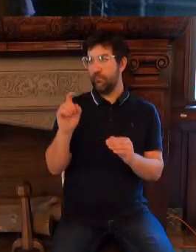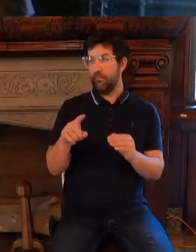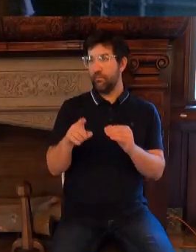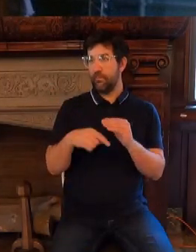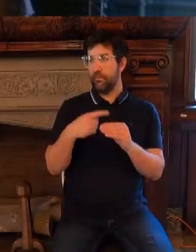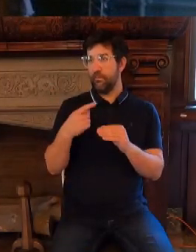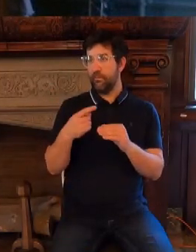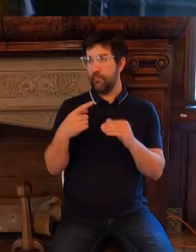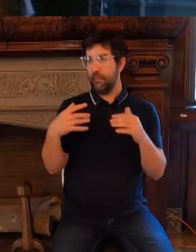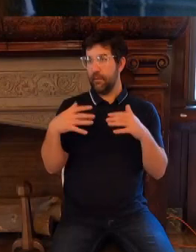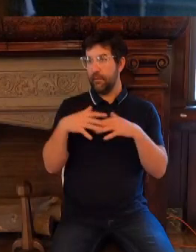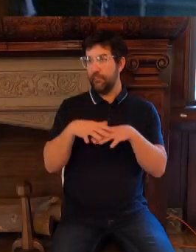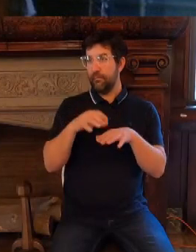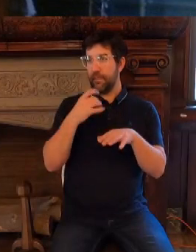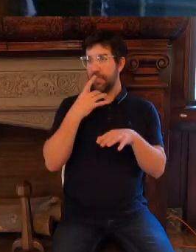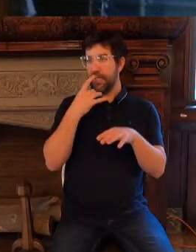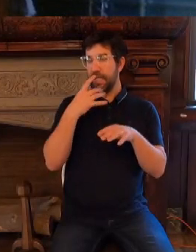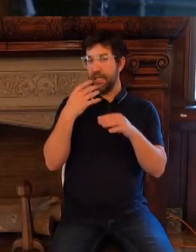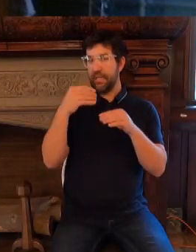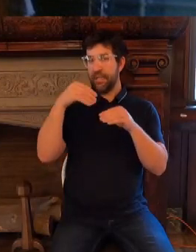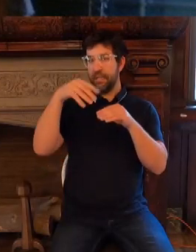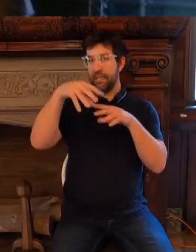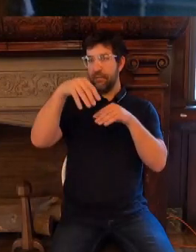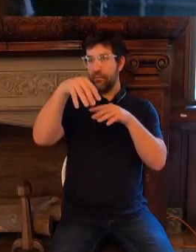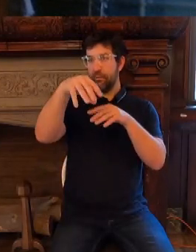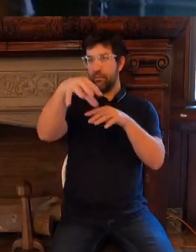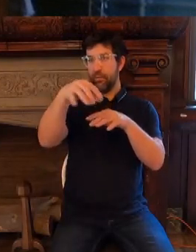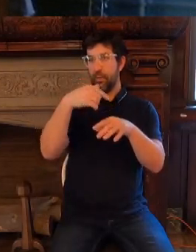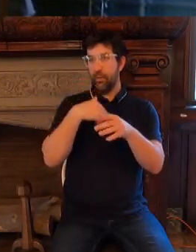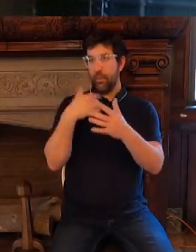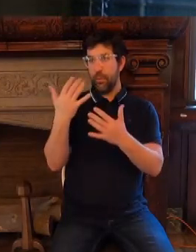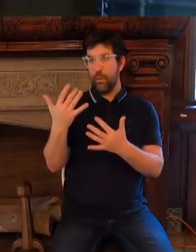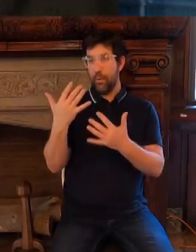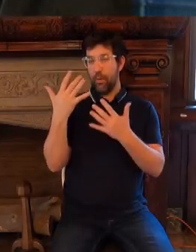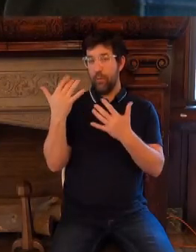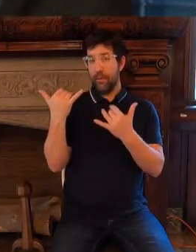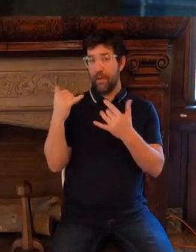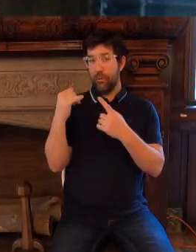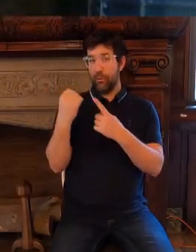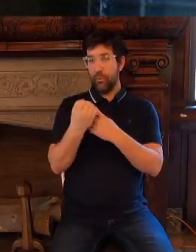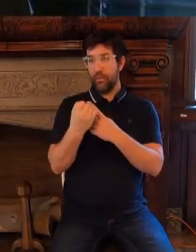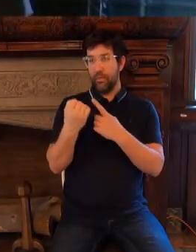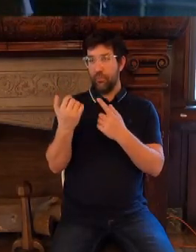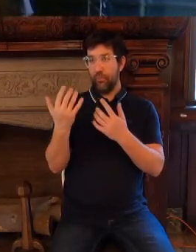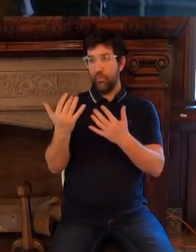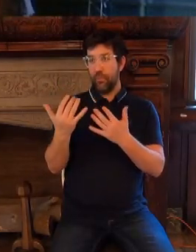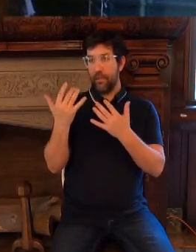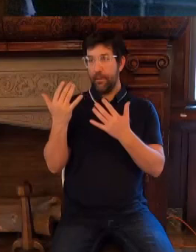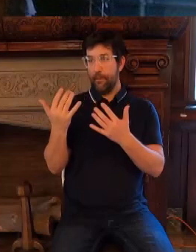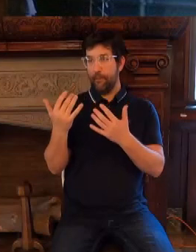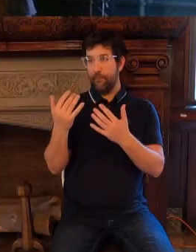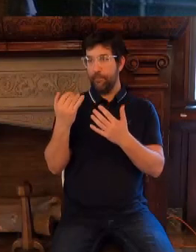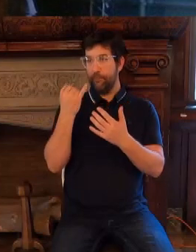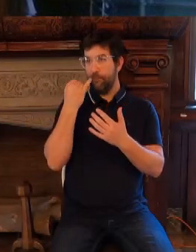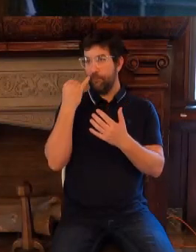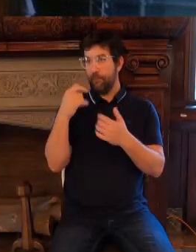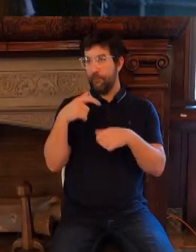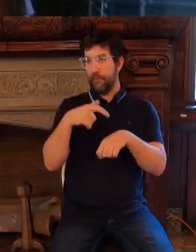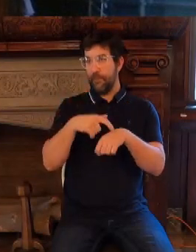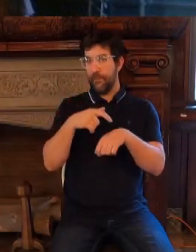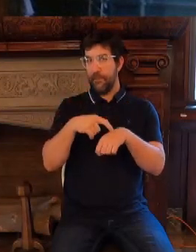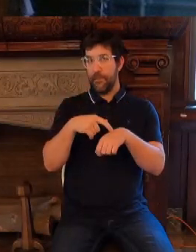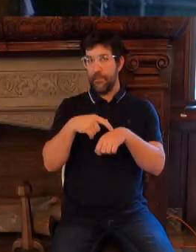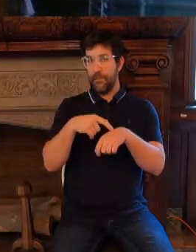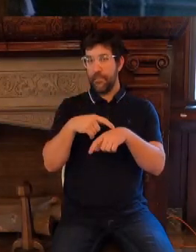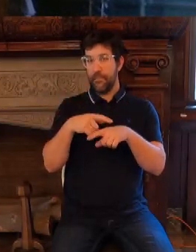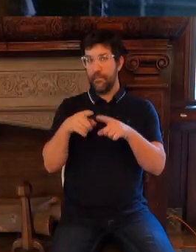the synchronization of the signals. We wait. In the current situation, I didn't mention what the proposal is, but